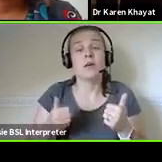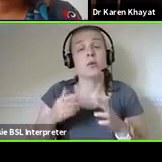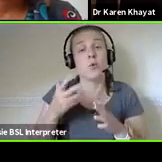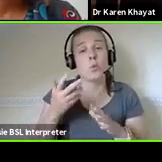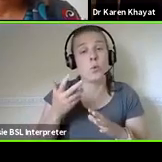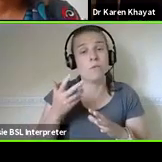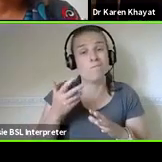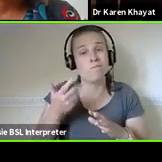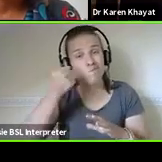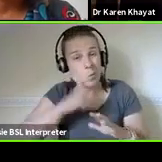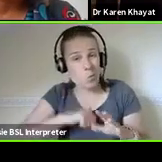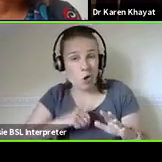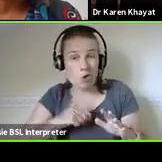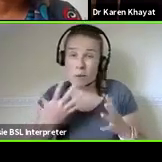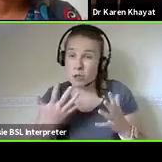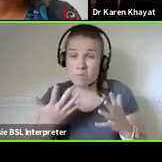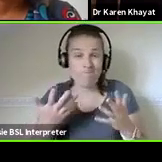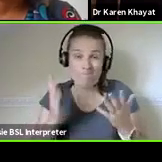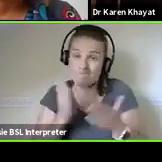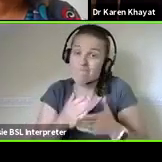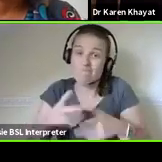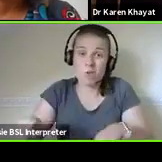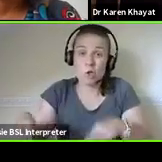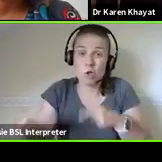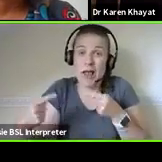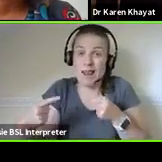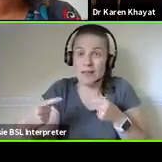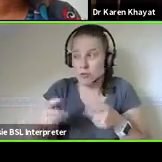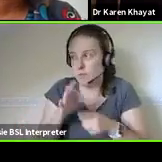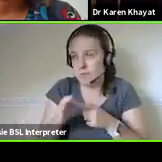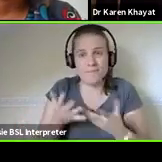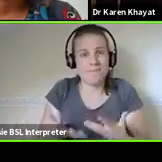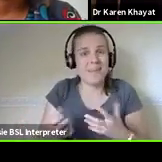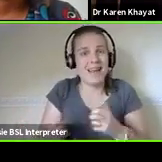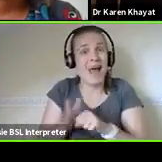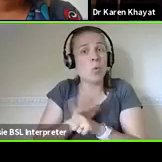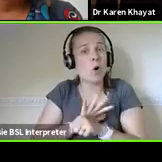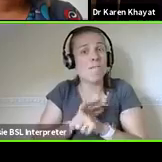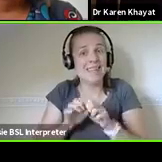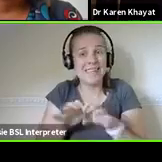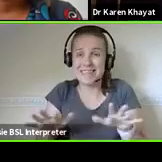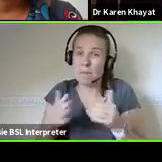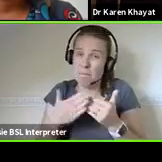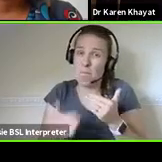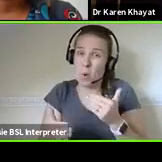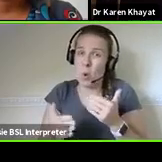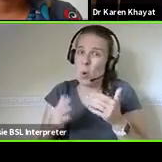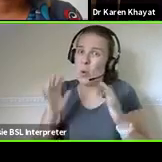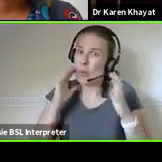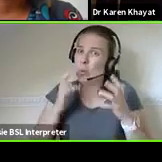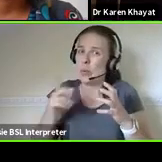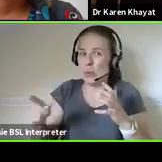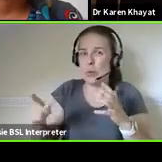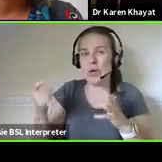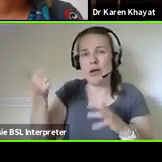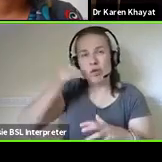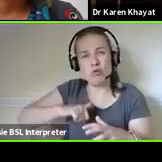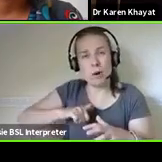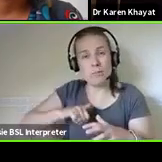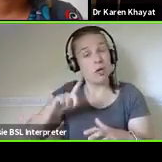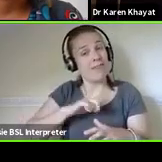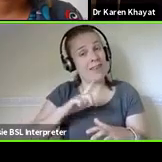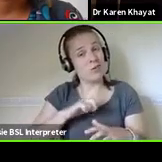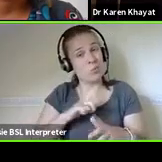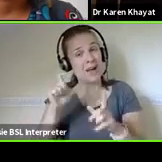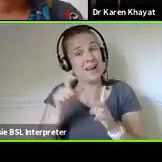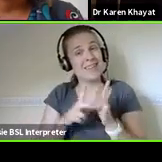Corruption is a challenge, and I think now during the COVID pandemic even more so. And this is why civil society plays such an important